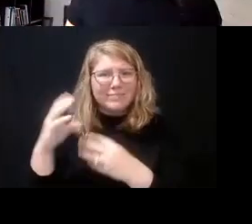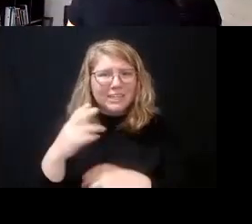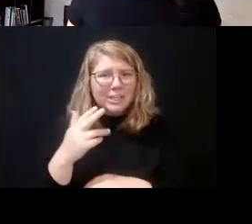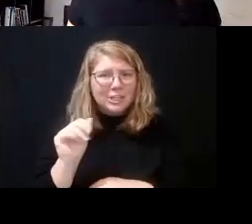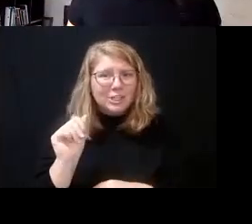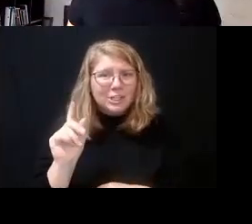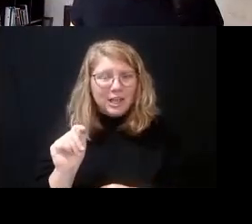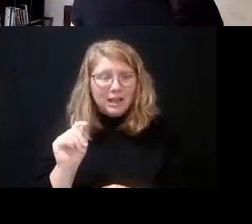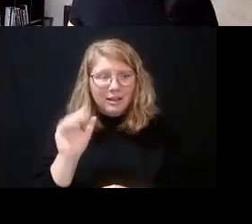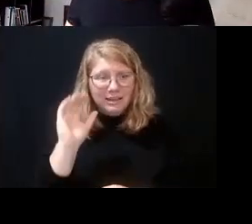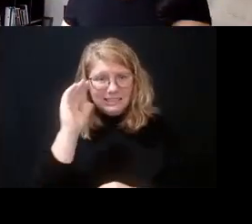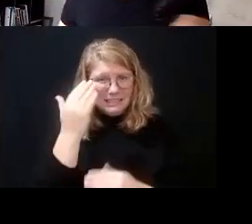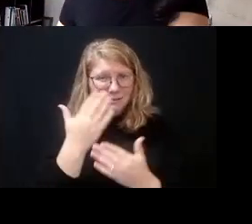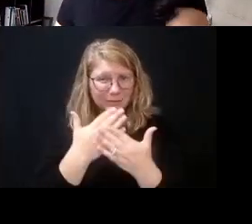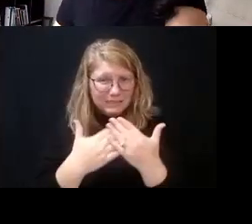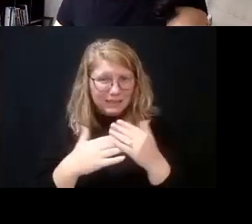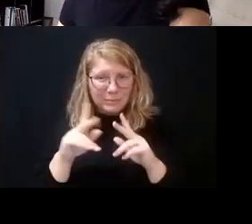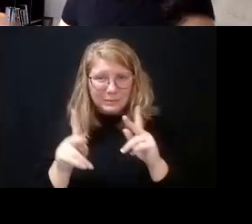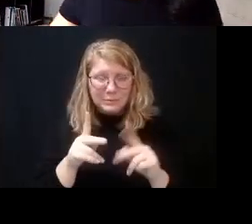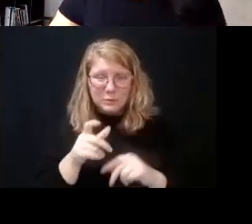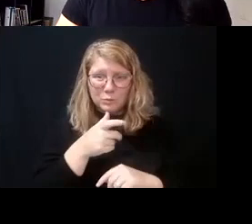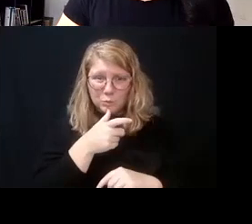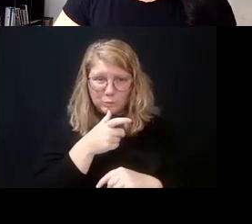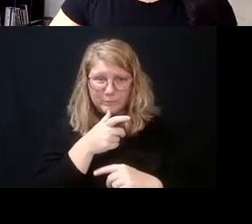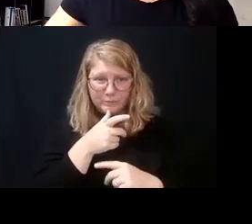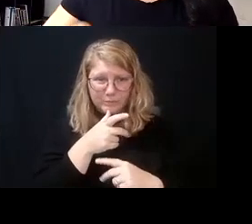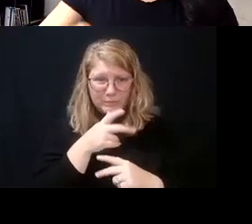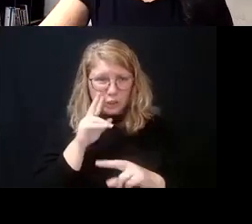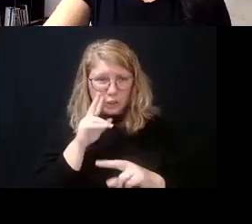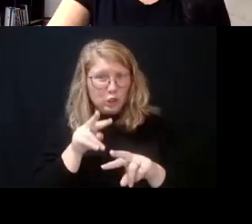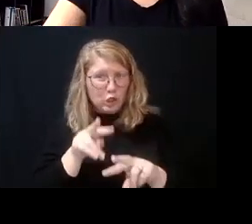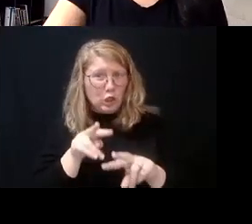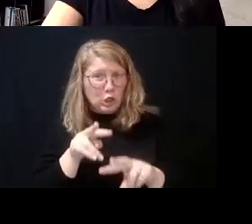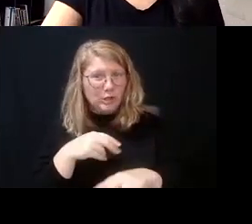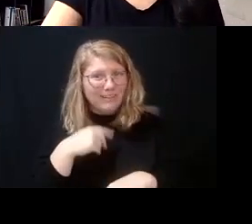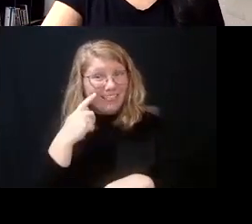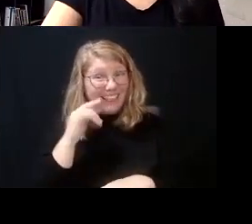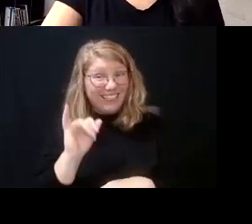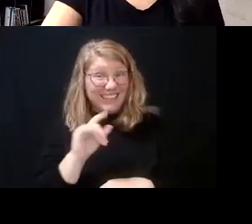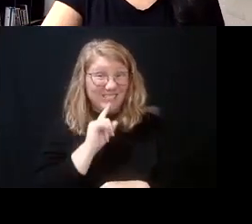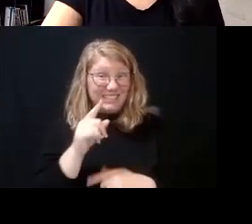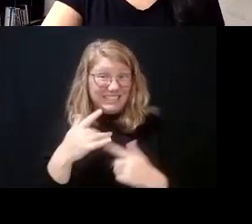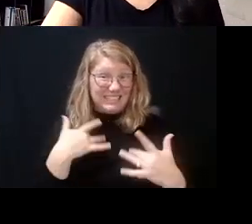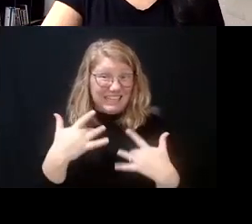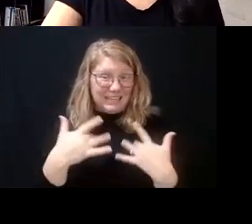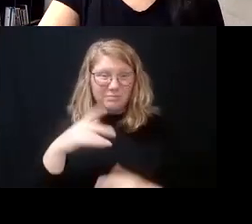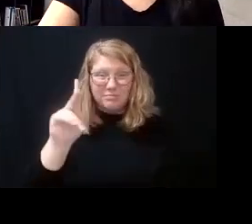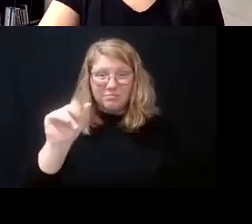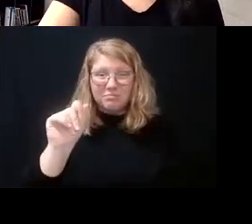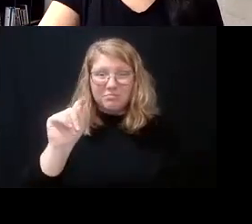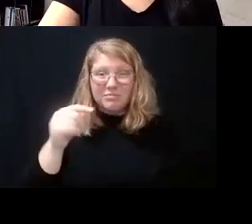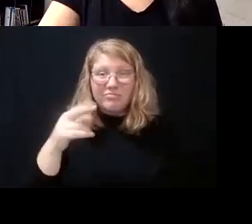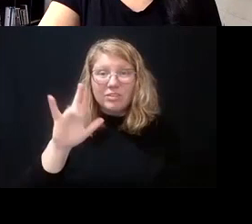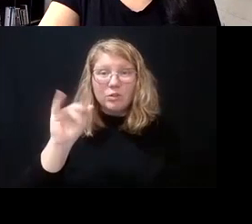like, there are some other people that are looking at this, which I think is really exciting. Catherine in the chat talked